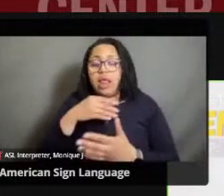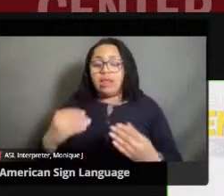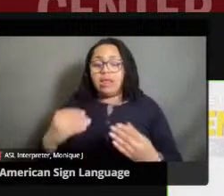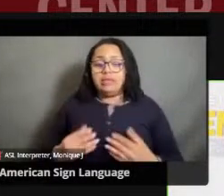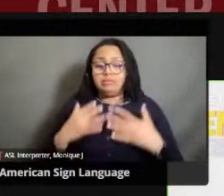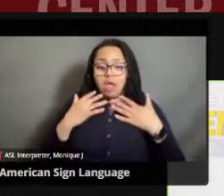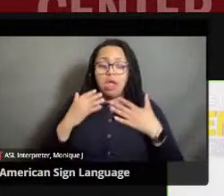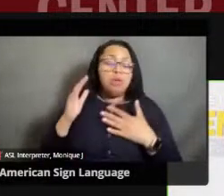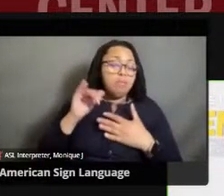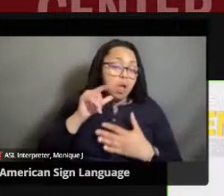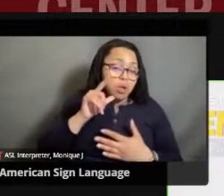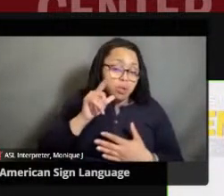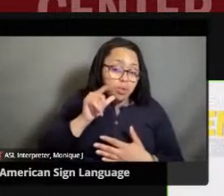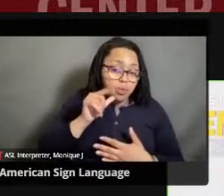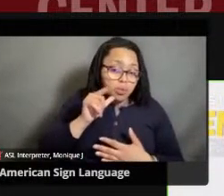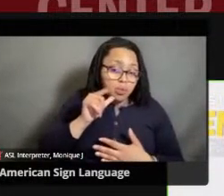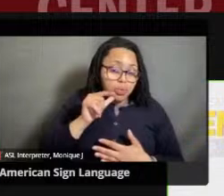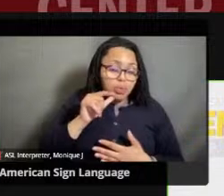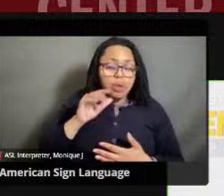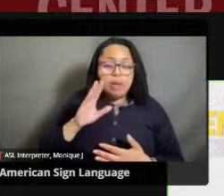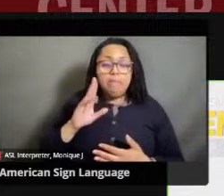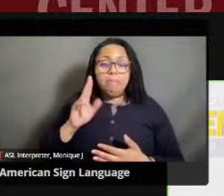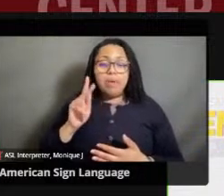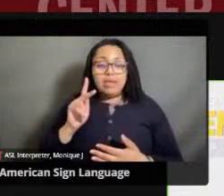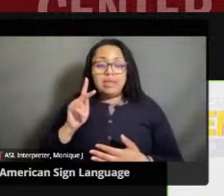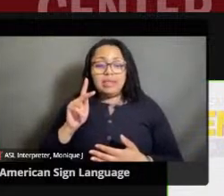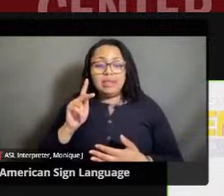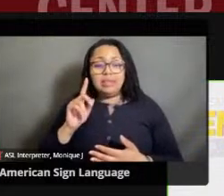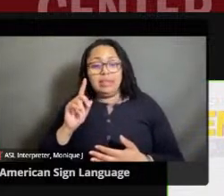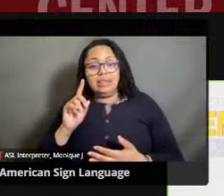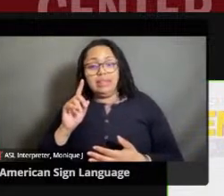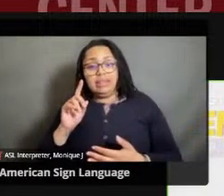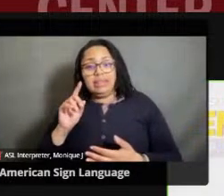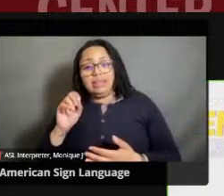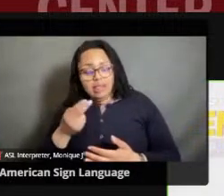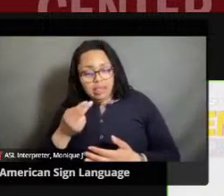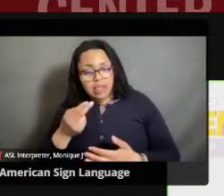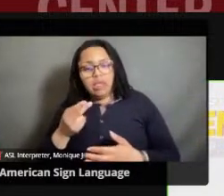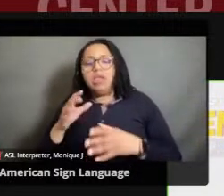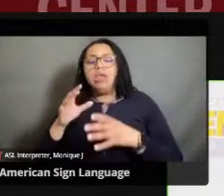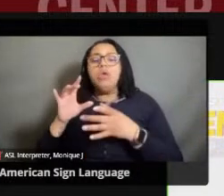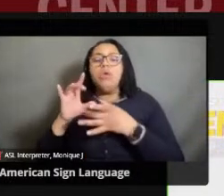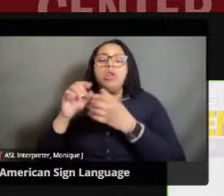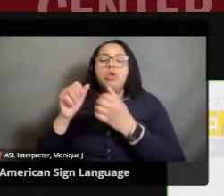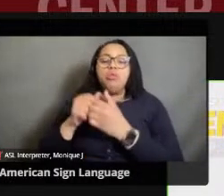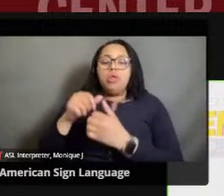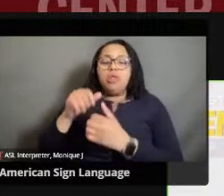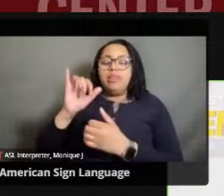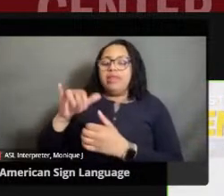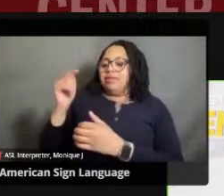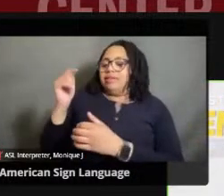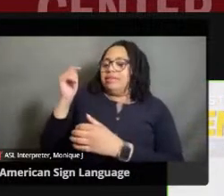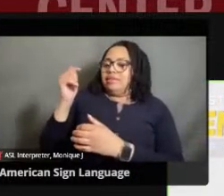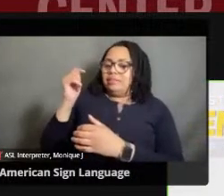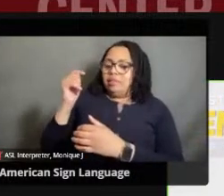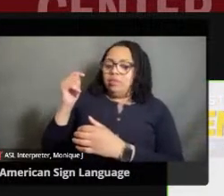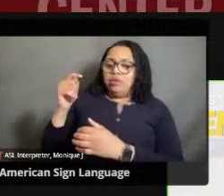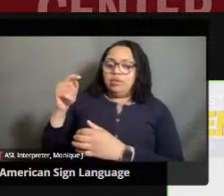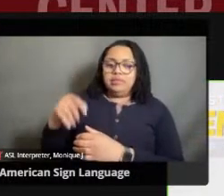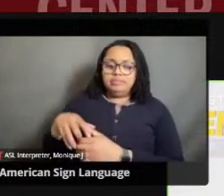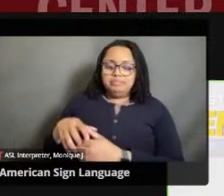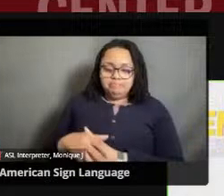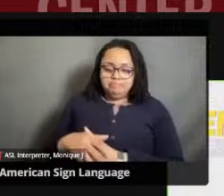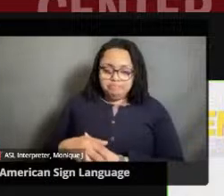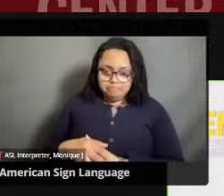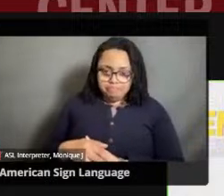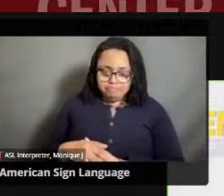bhakti, adapting some of the testimonies from Gazans.